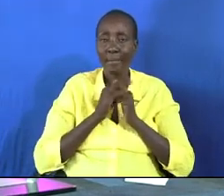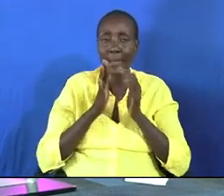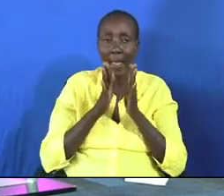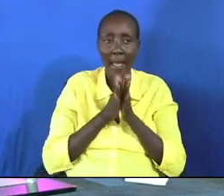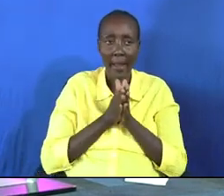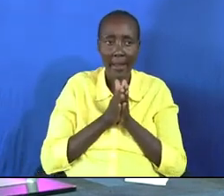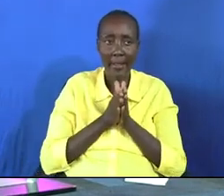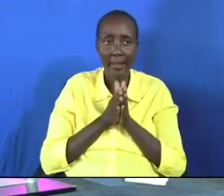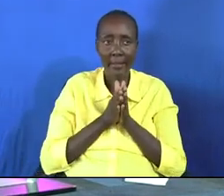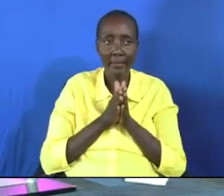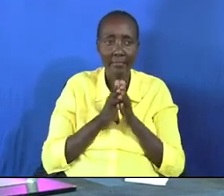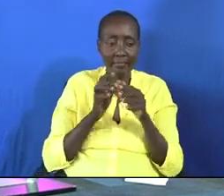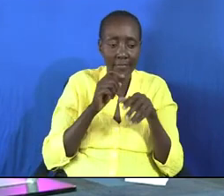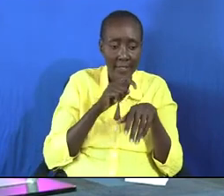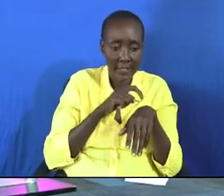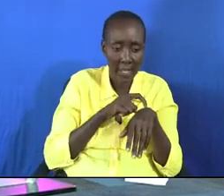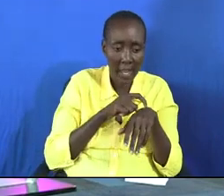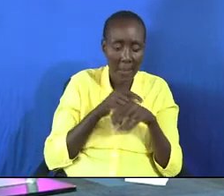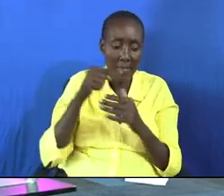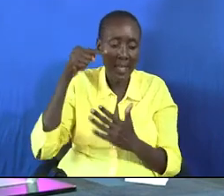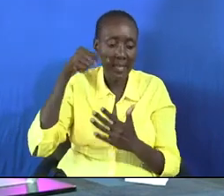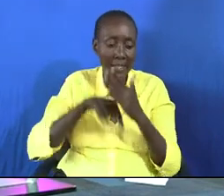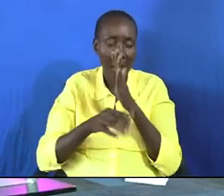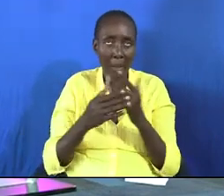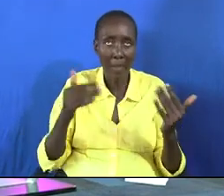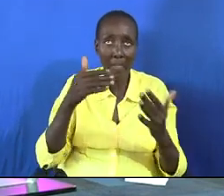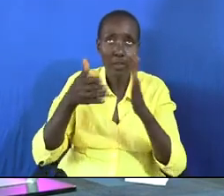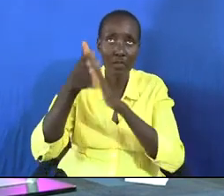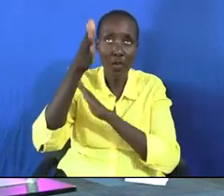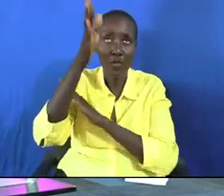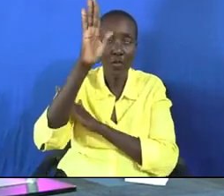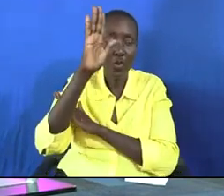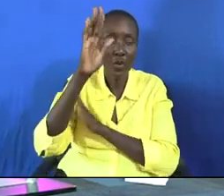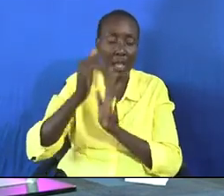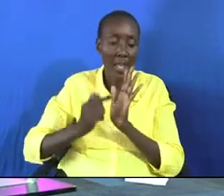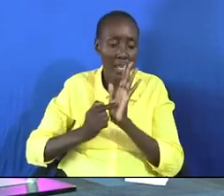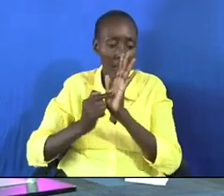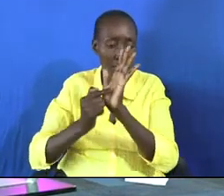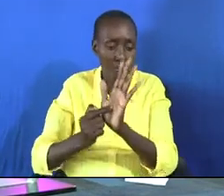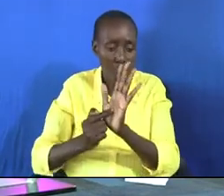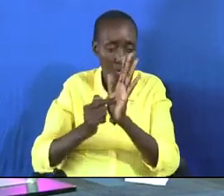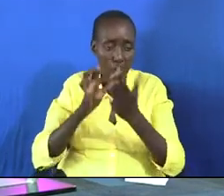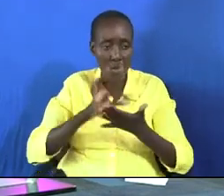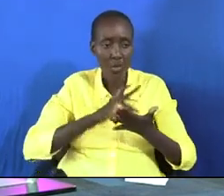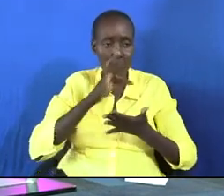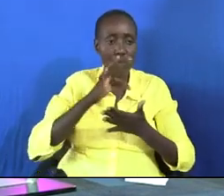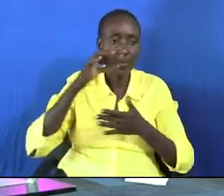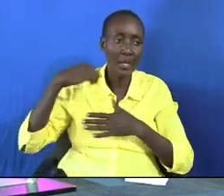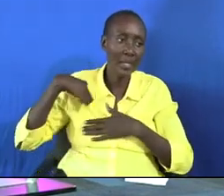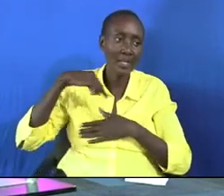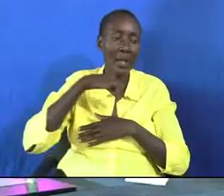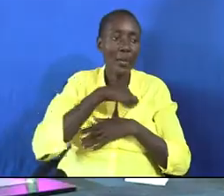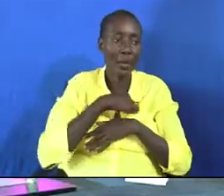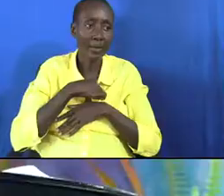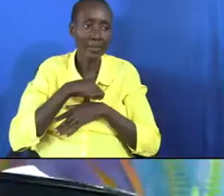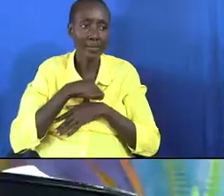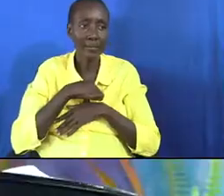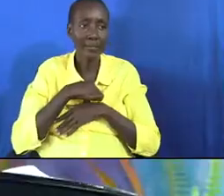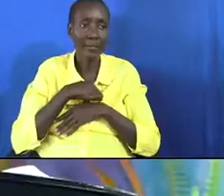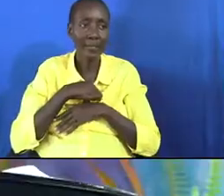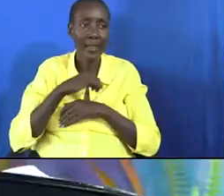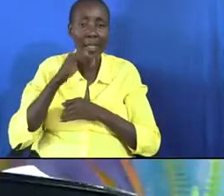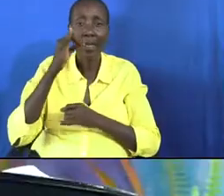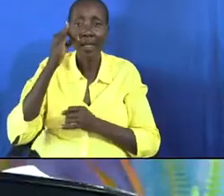And when these deep things of God are revealed to our spirit,